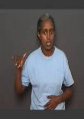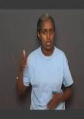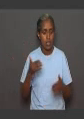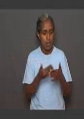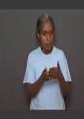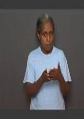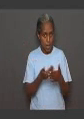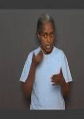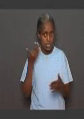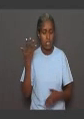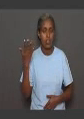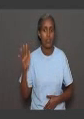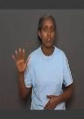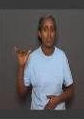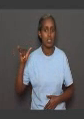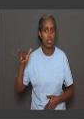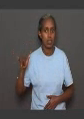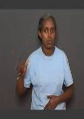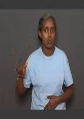6xy minus